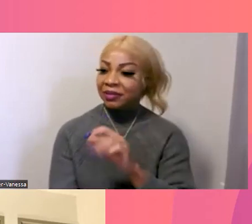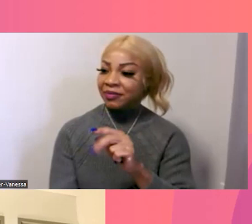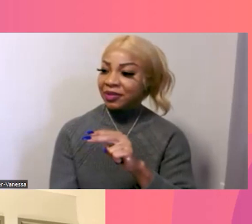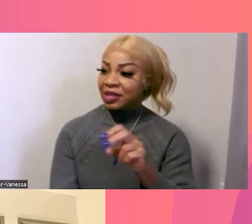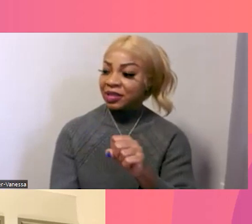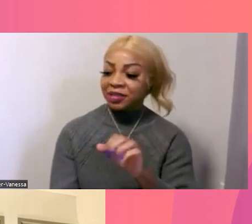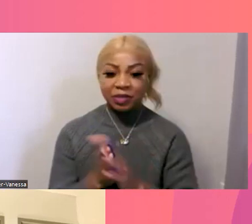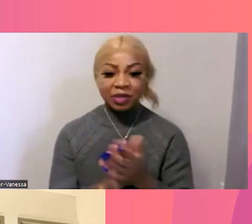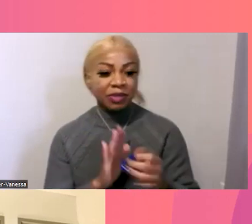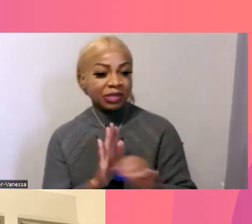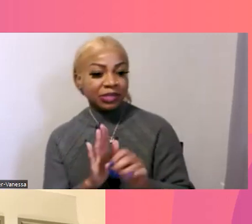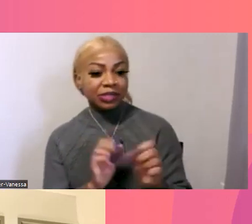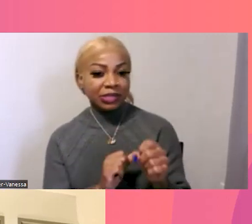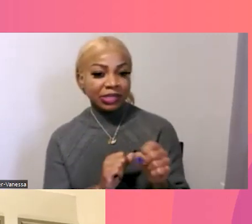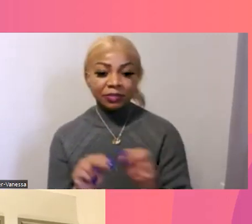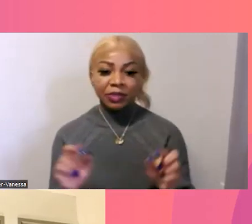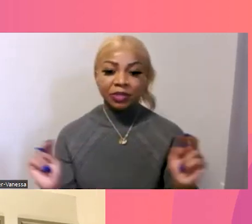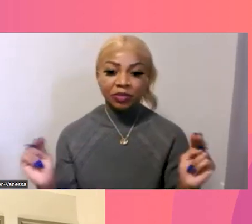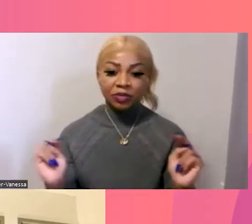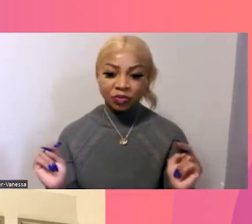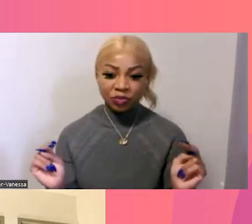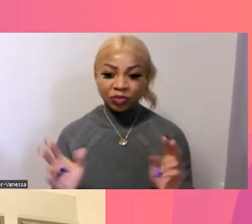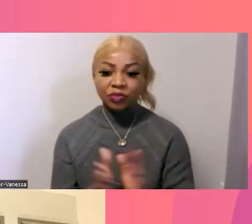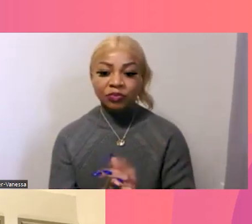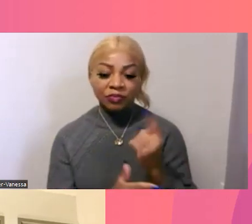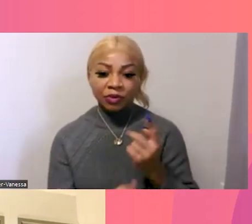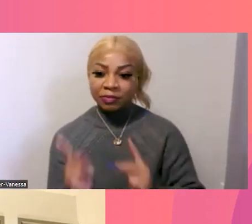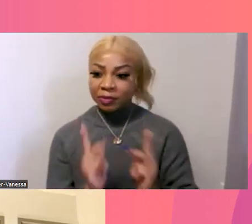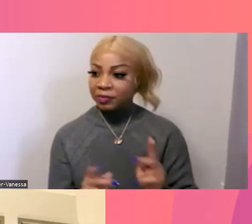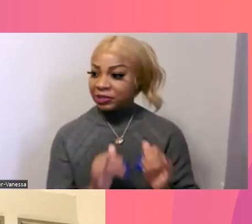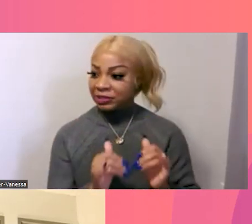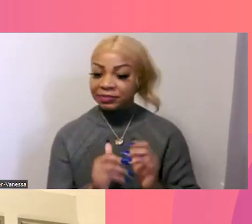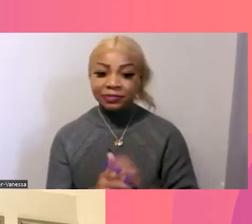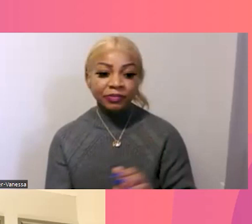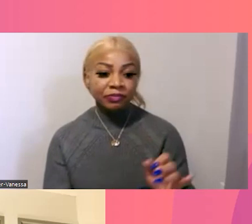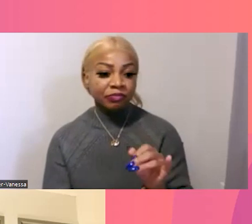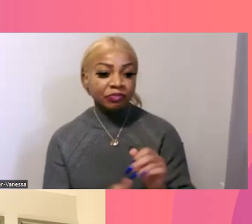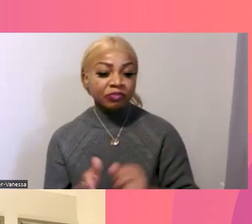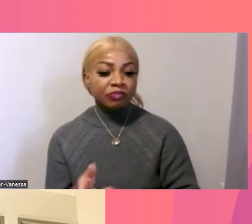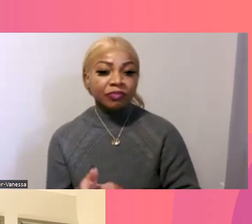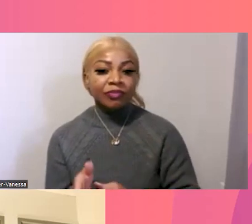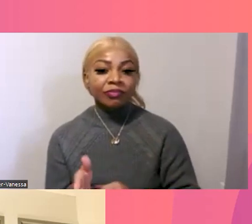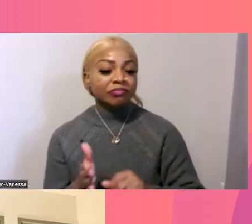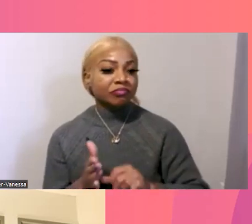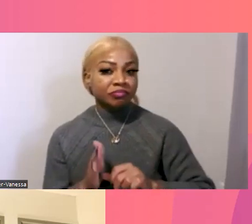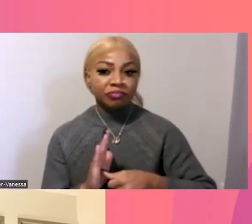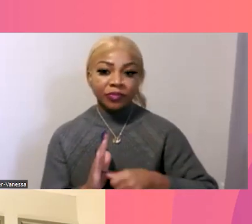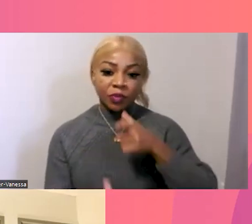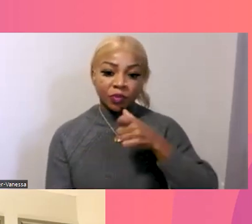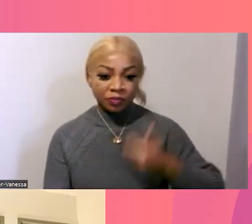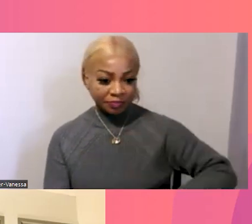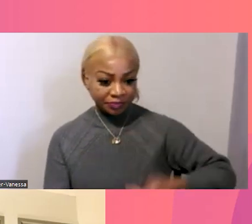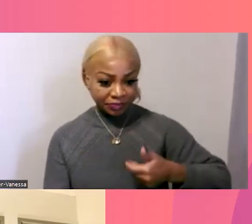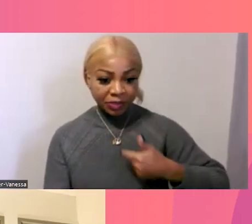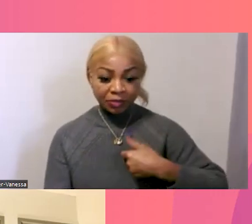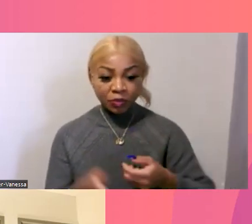yes, but also a neutral term for folks like us as a way of pinpointing, like, this is who I am, and I am